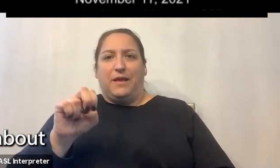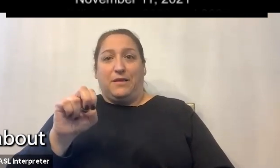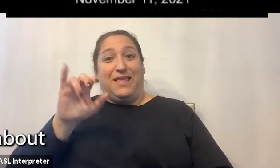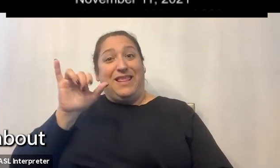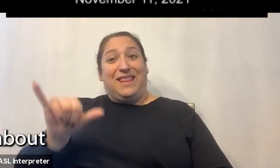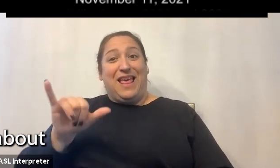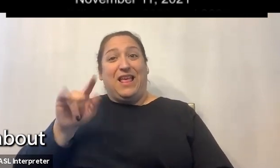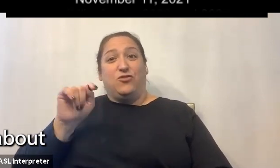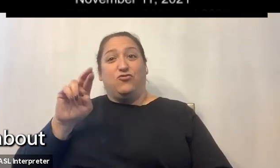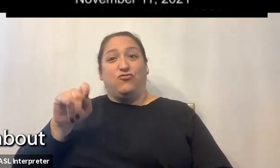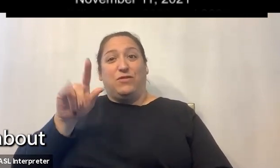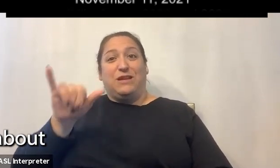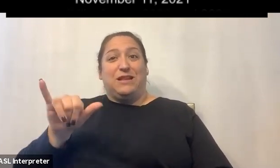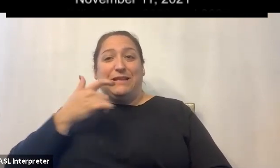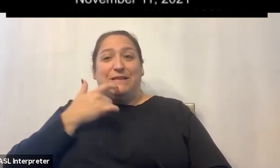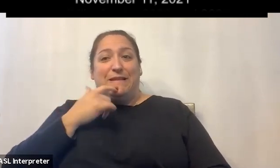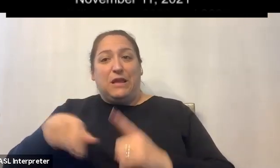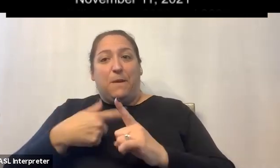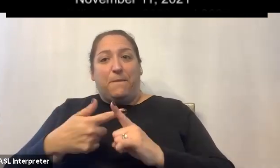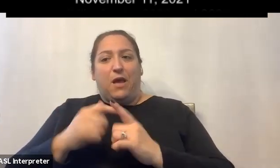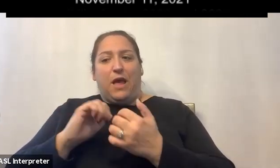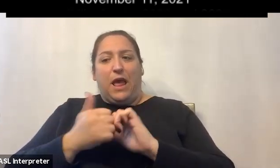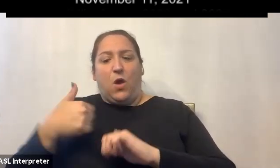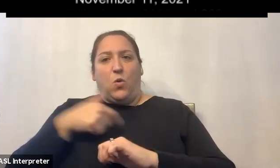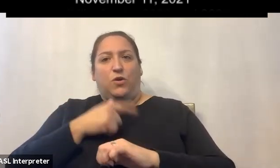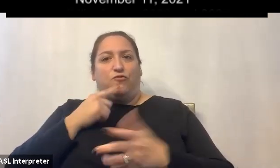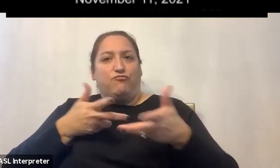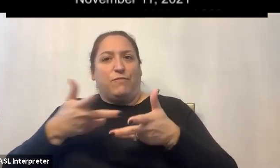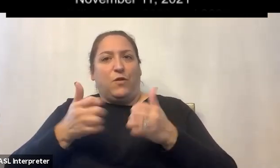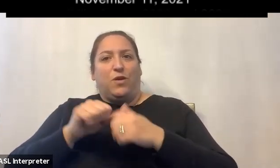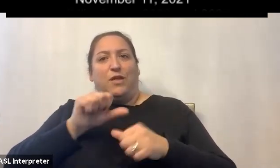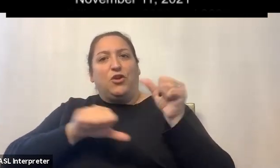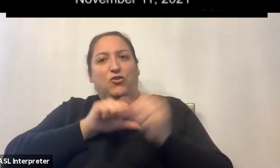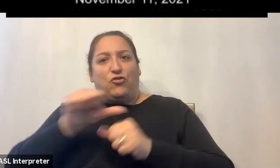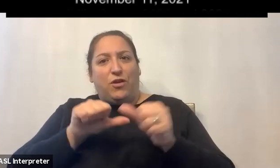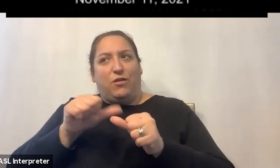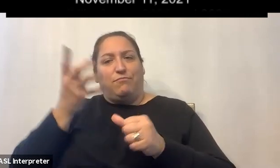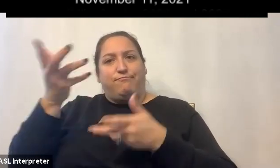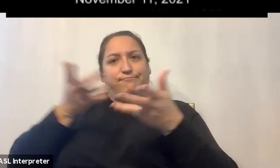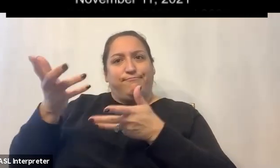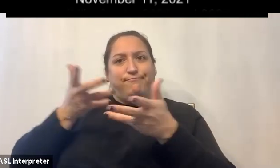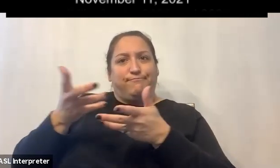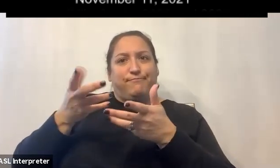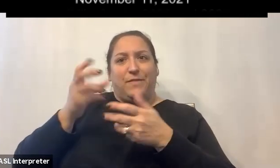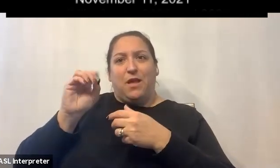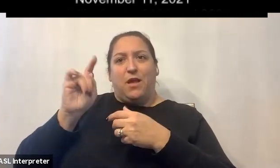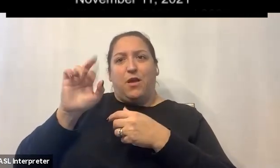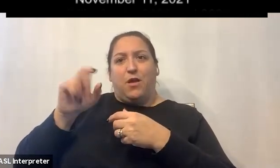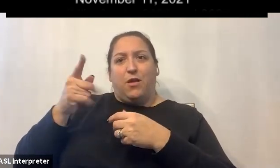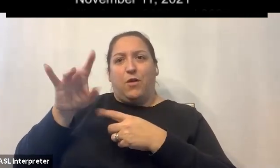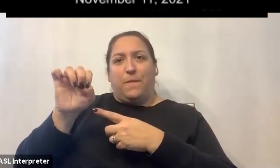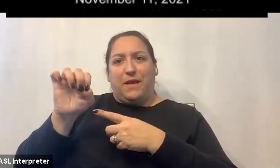Space Treaty says about how we should engage with one another in outer space is that